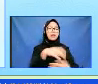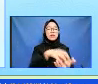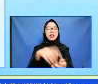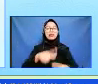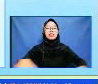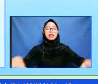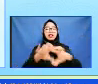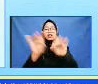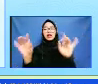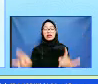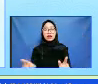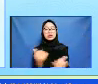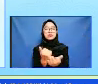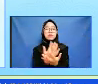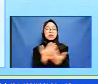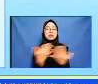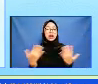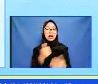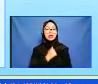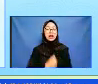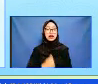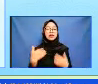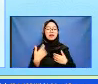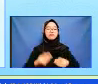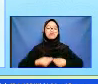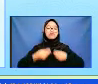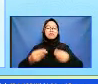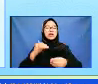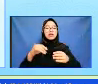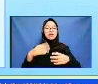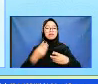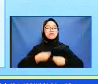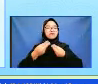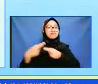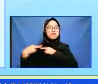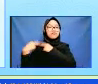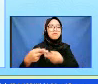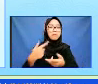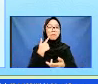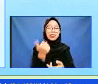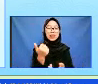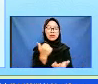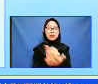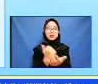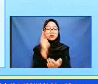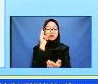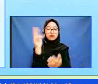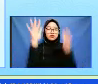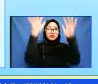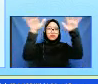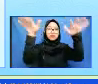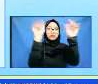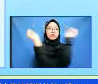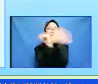fight against the climate change. While, if we already know, the indigenous people